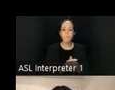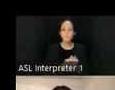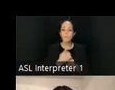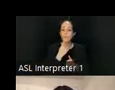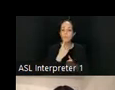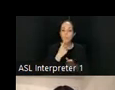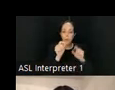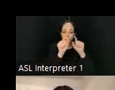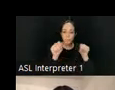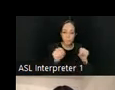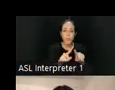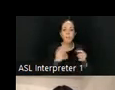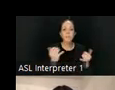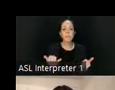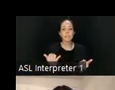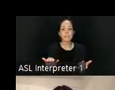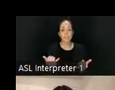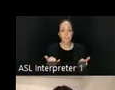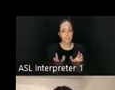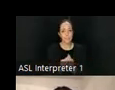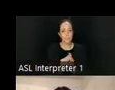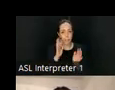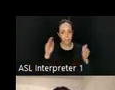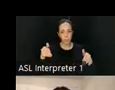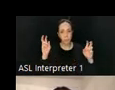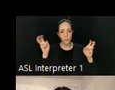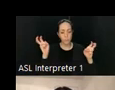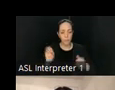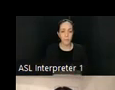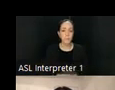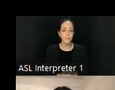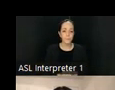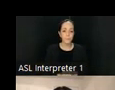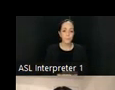border towards the middle of the screen.